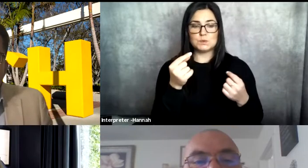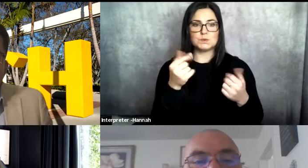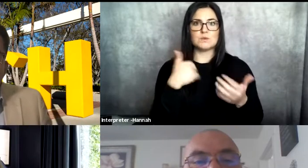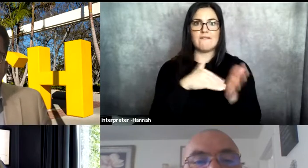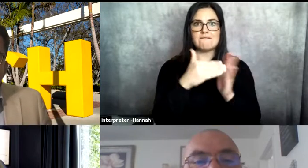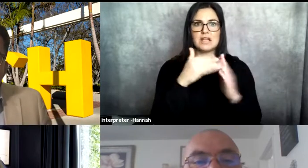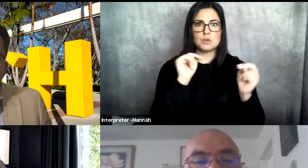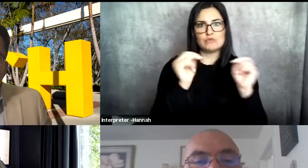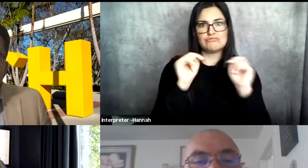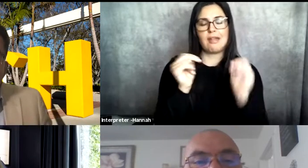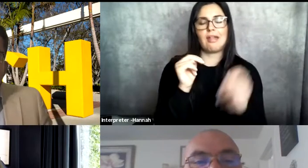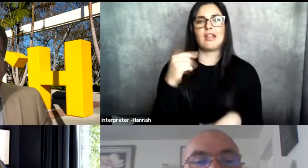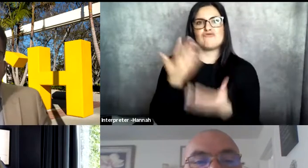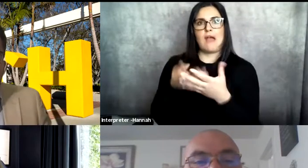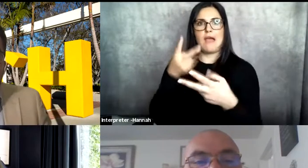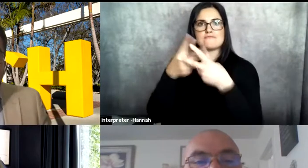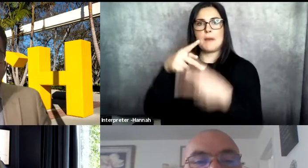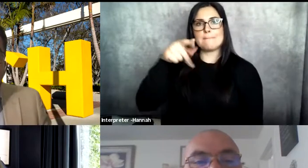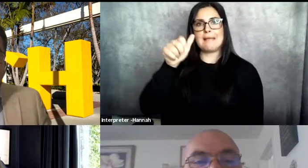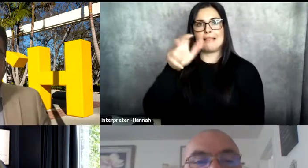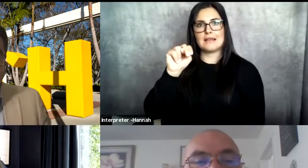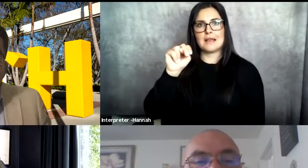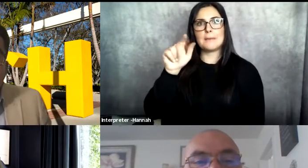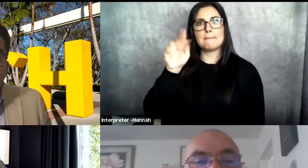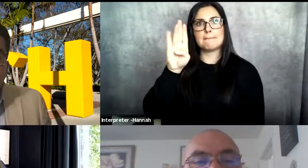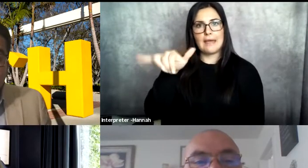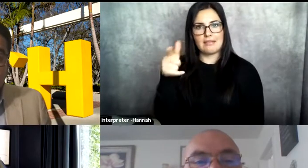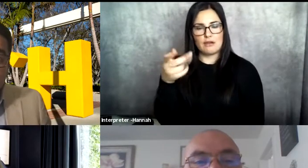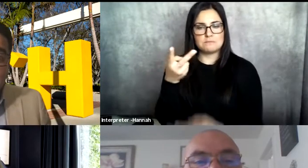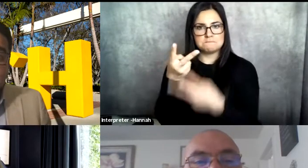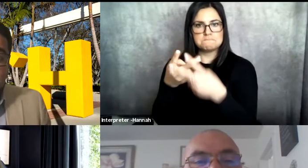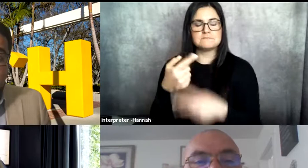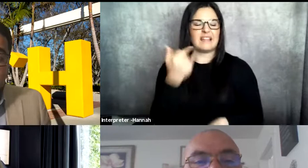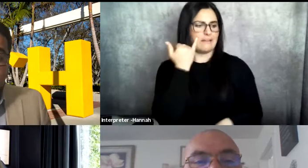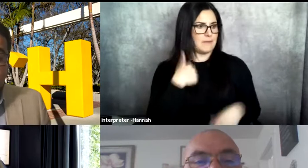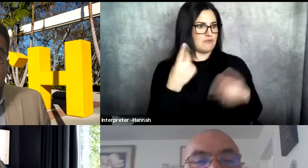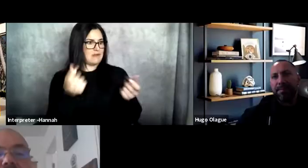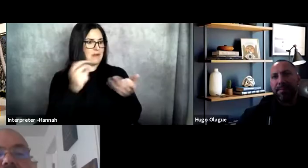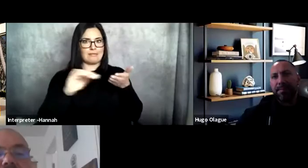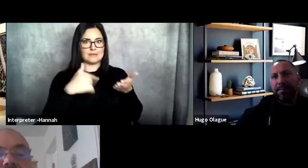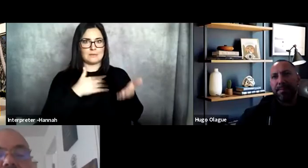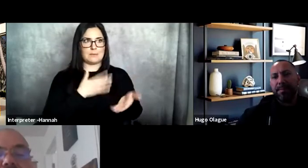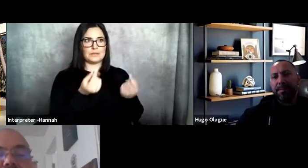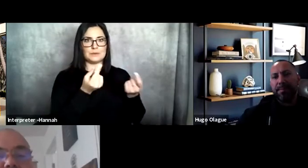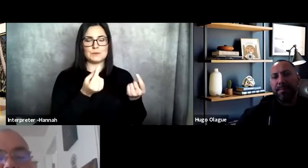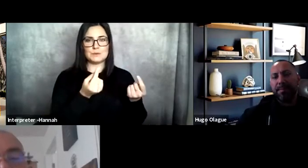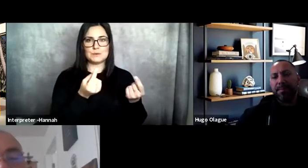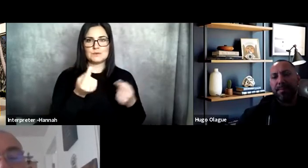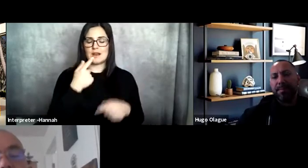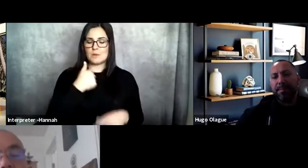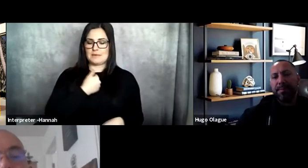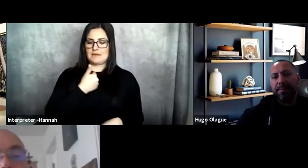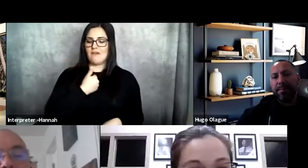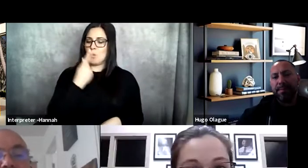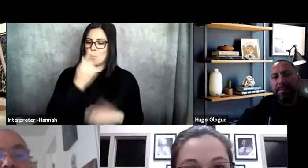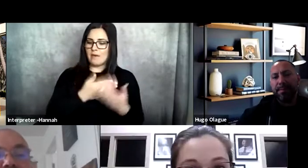Bay and I told myself, how, if I were to get released right now, what am I willing to do? And I told myself, right, one thing I won't do,